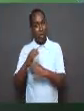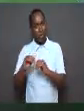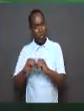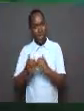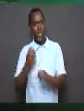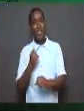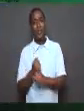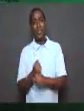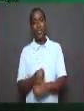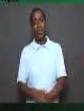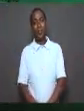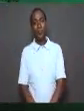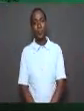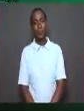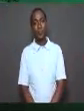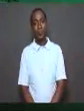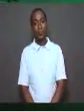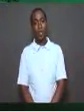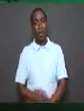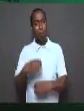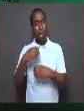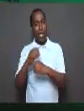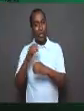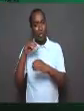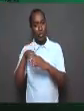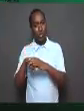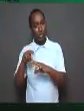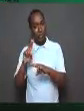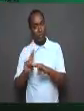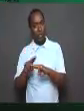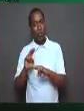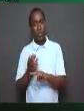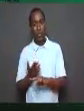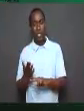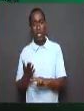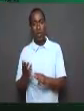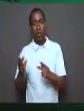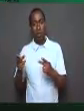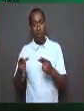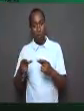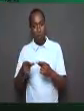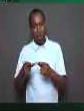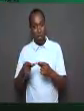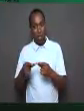works. A specimen is placed on an area